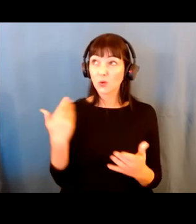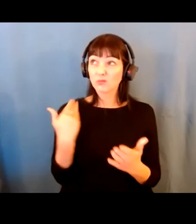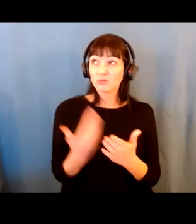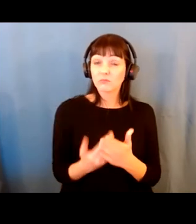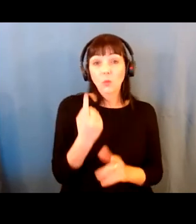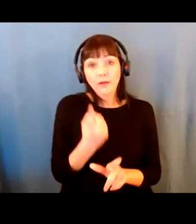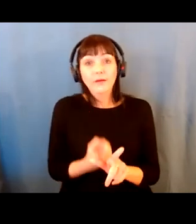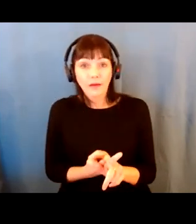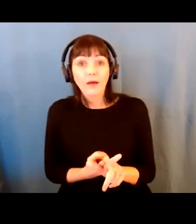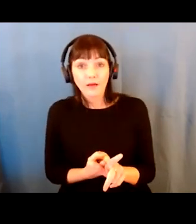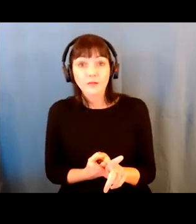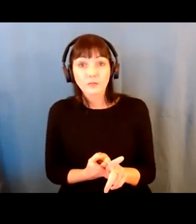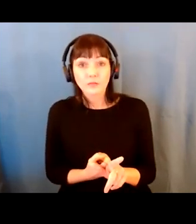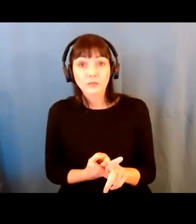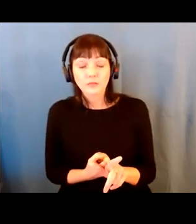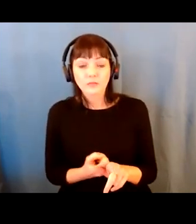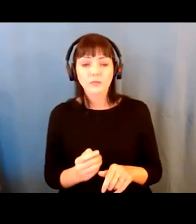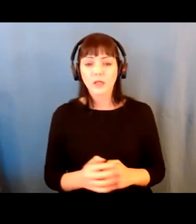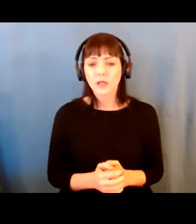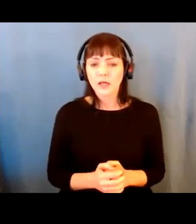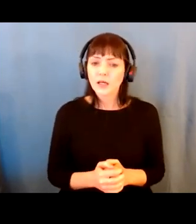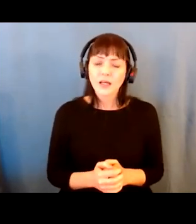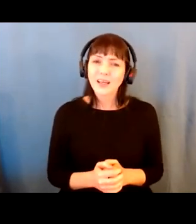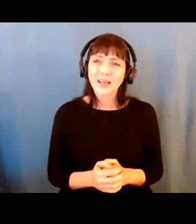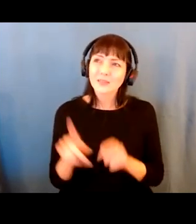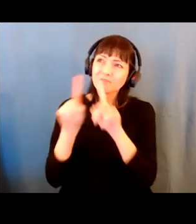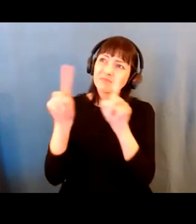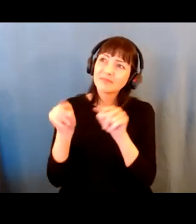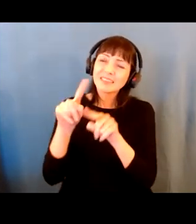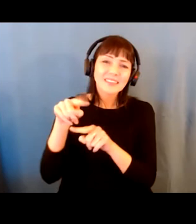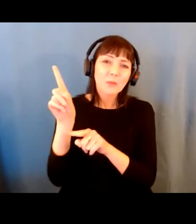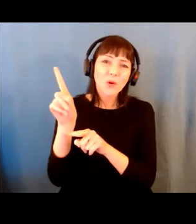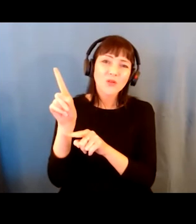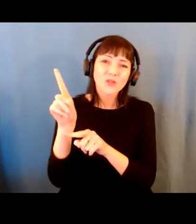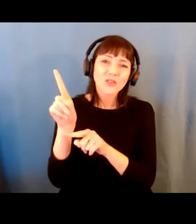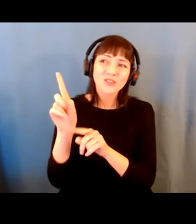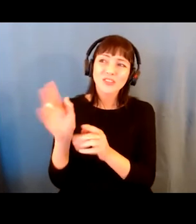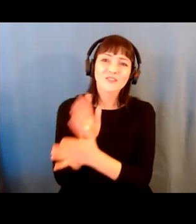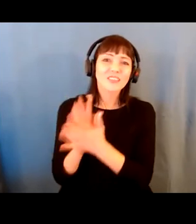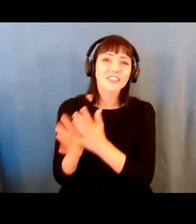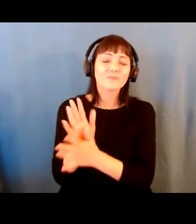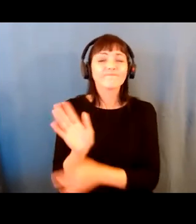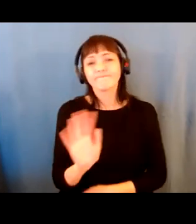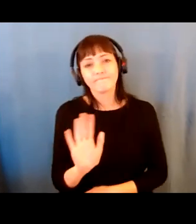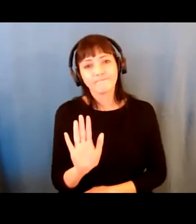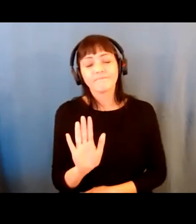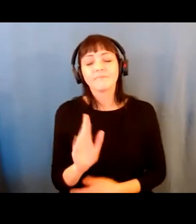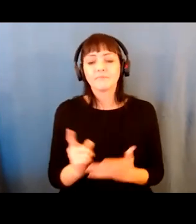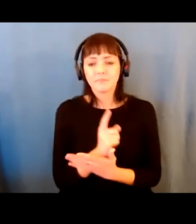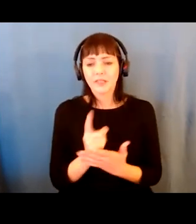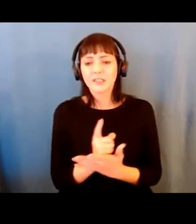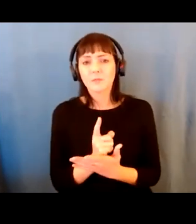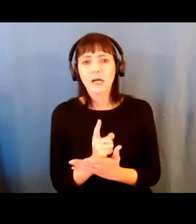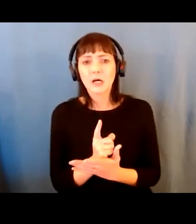year. You know, and that's not a tick box exercise. That's about properly embedding into